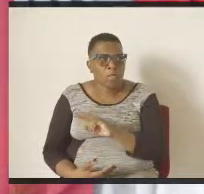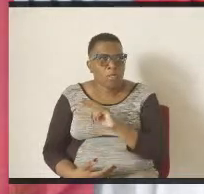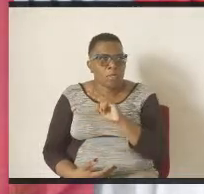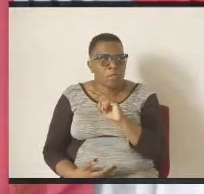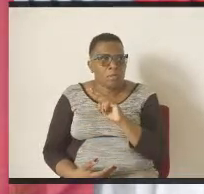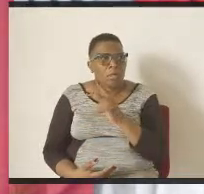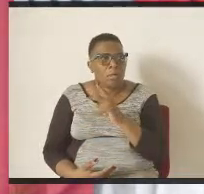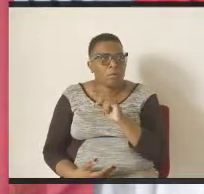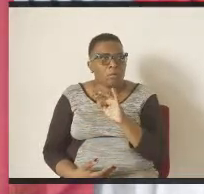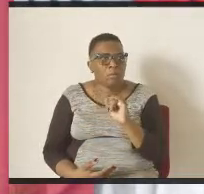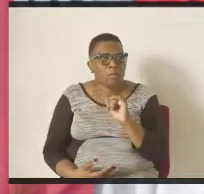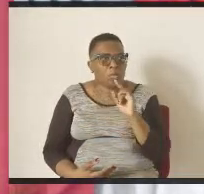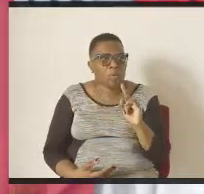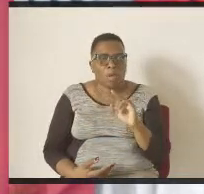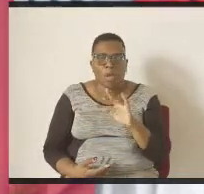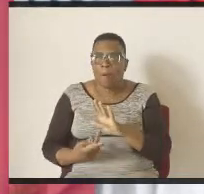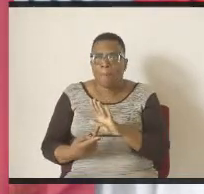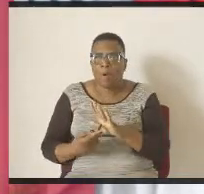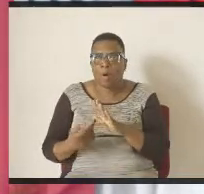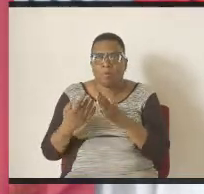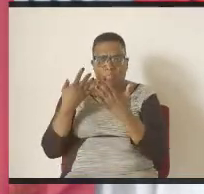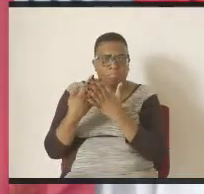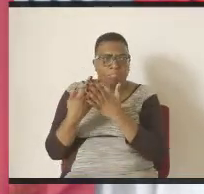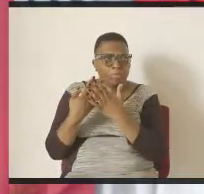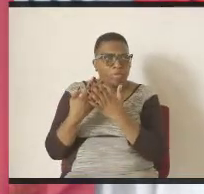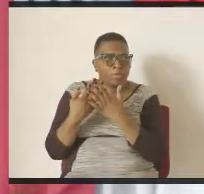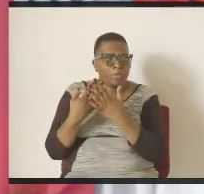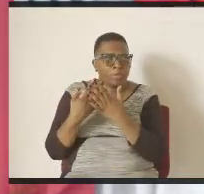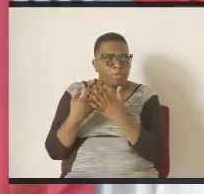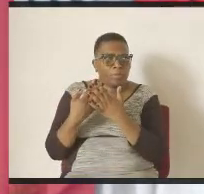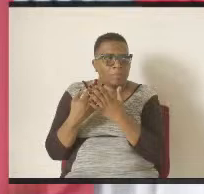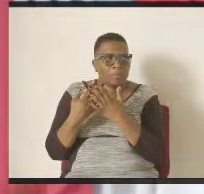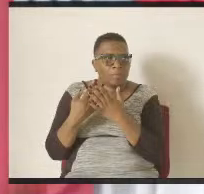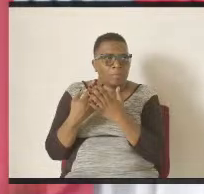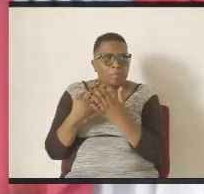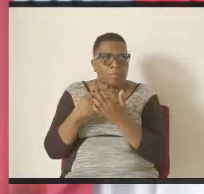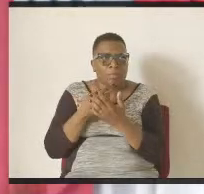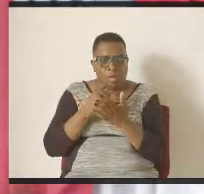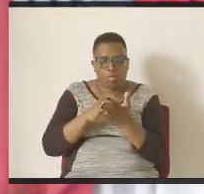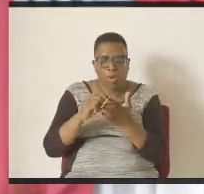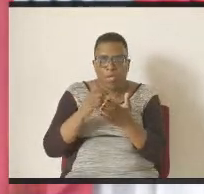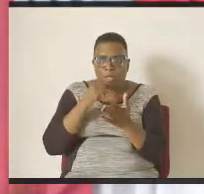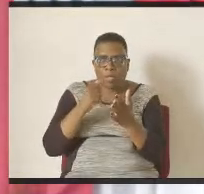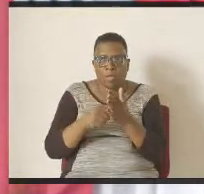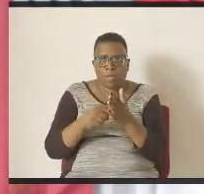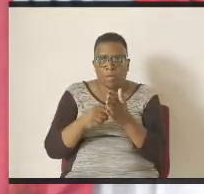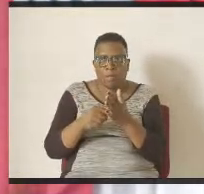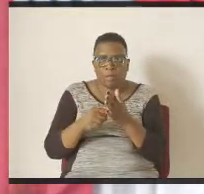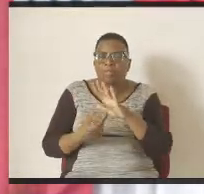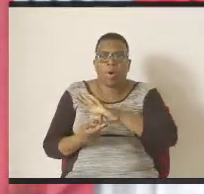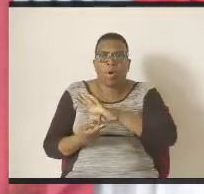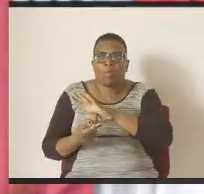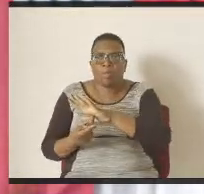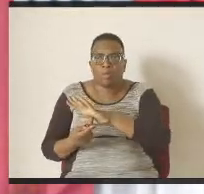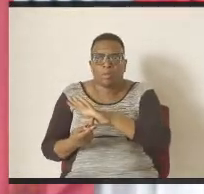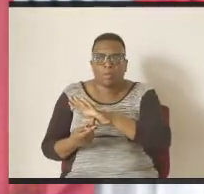is Paul. He's in prison. 2 Timothy. To this gospel, he says, I was what?